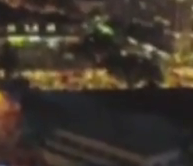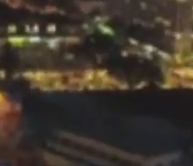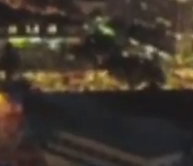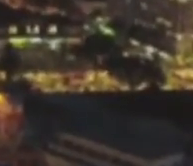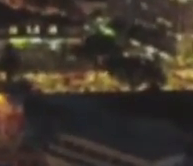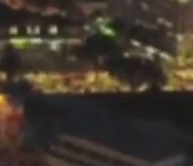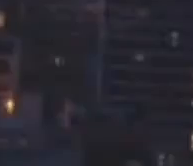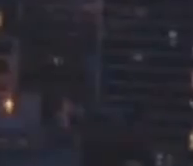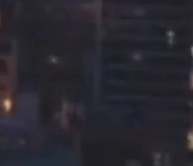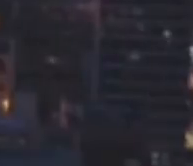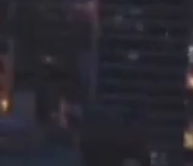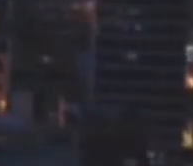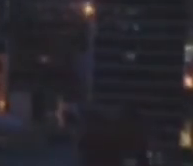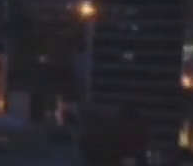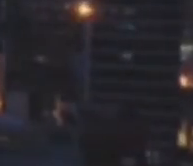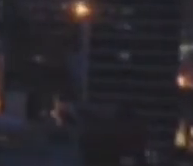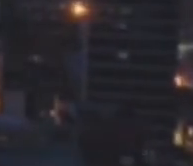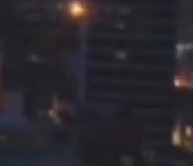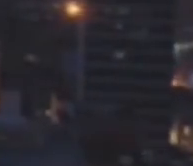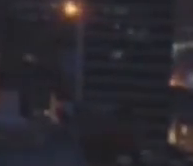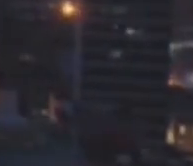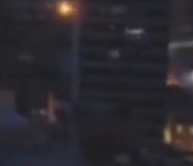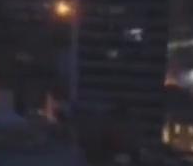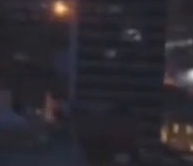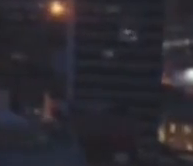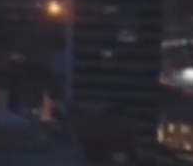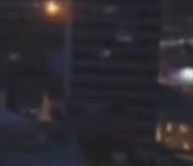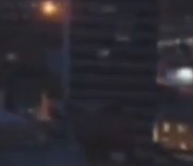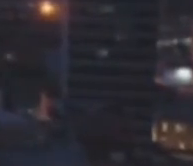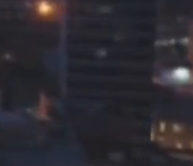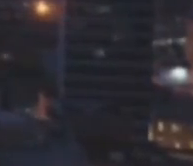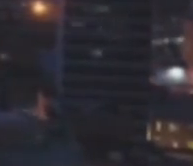NTV Tonight with Smriti Vidyarthi.